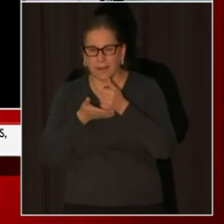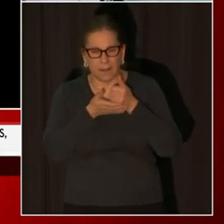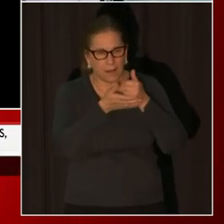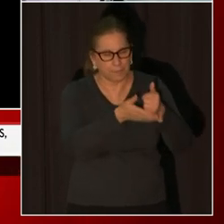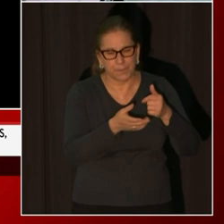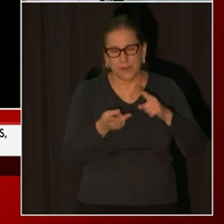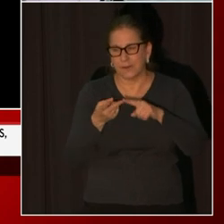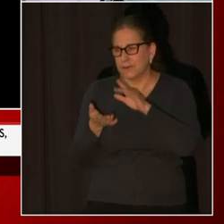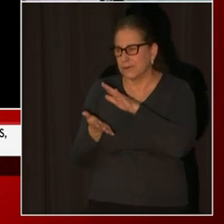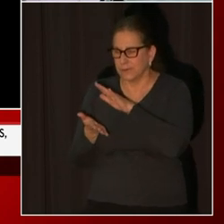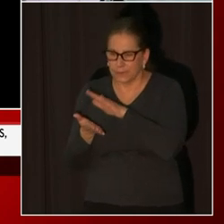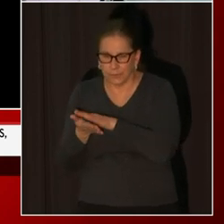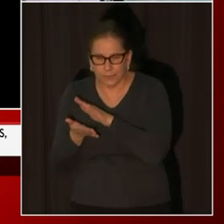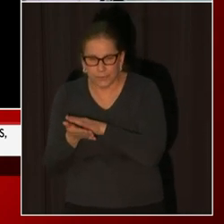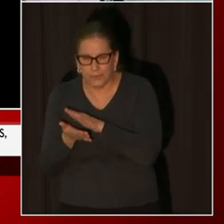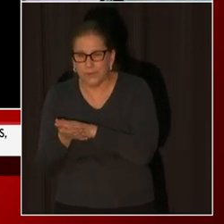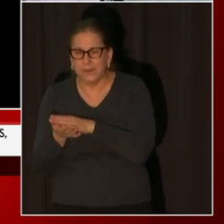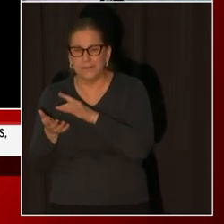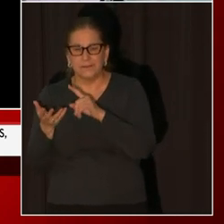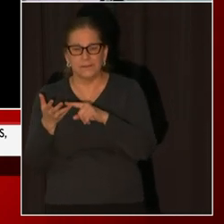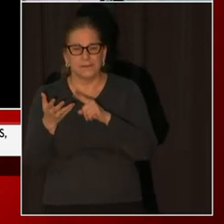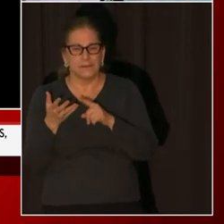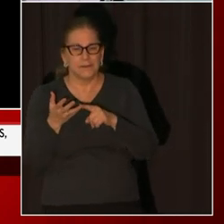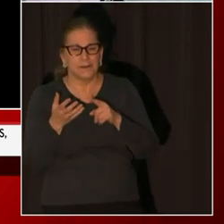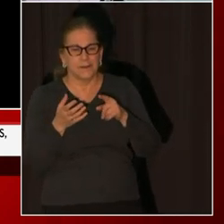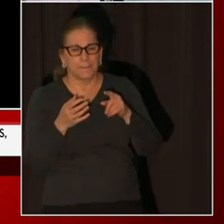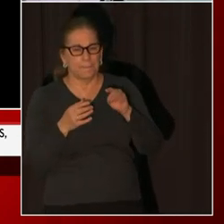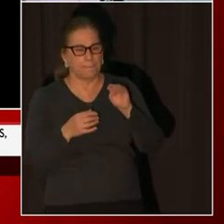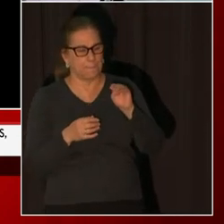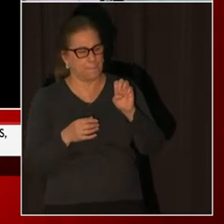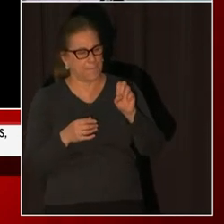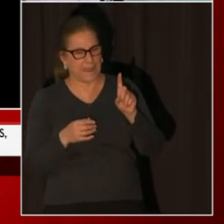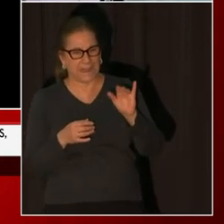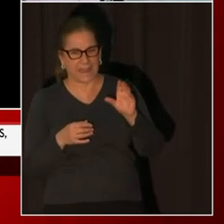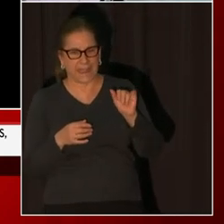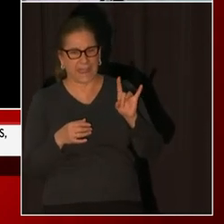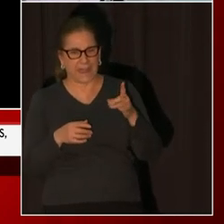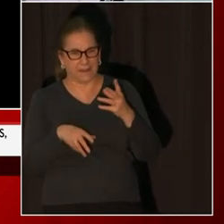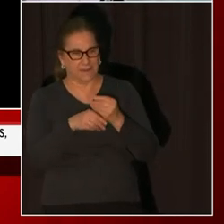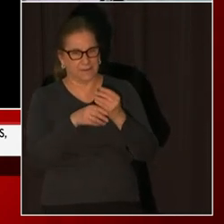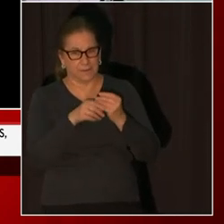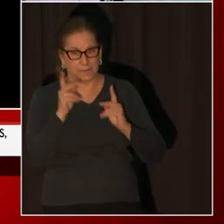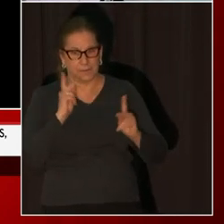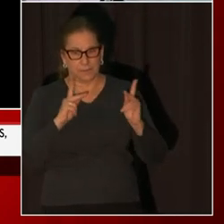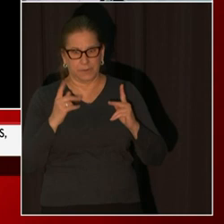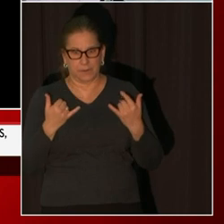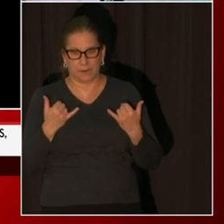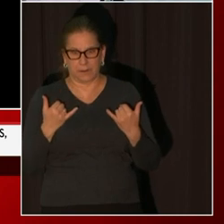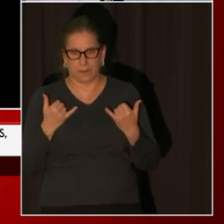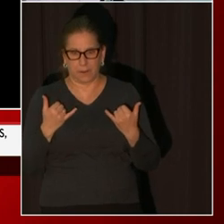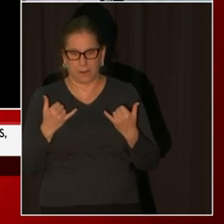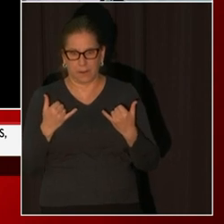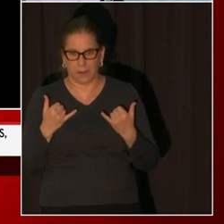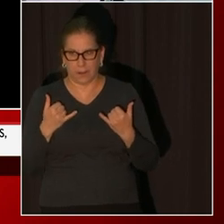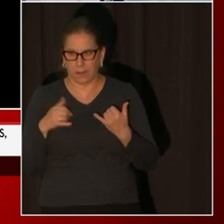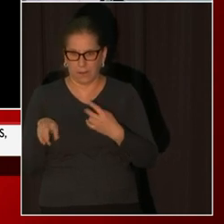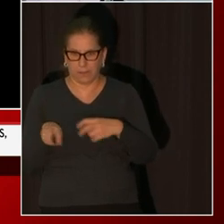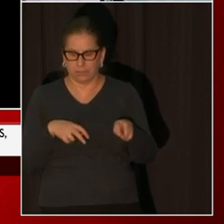more people, because of the pandemic, that are out of work, shift to Medicaid for their health insurance. So there was some